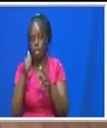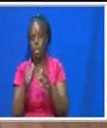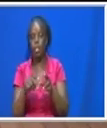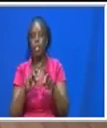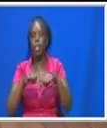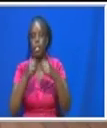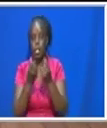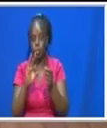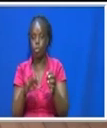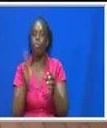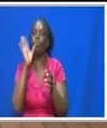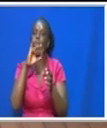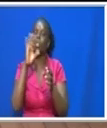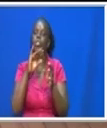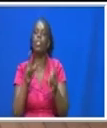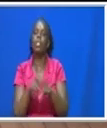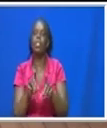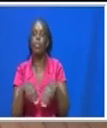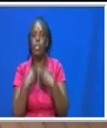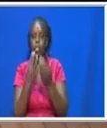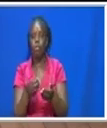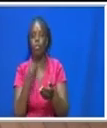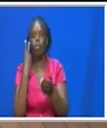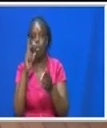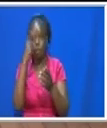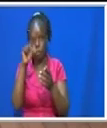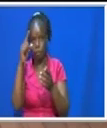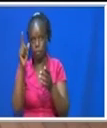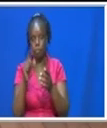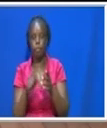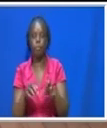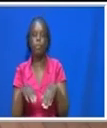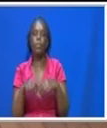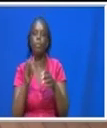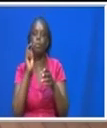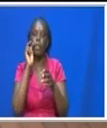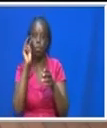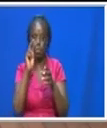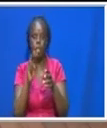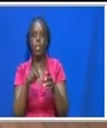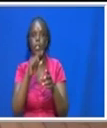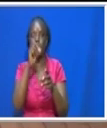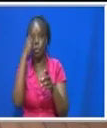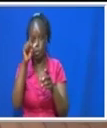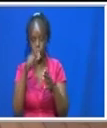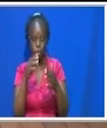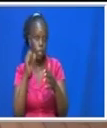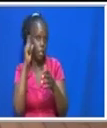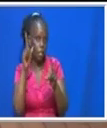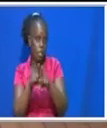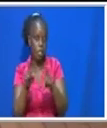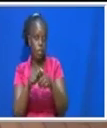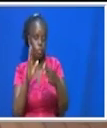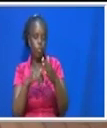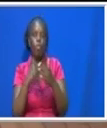pollution, and that will give you 2 marks. We have to look at the question to be able to understand it first before we answer